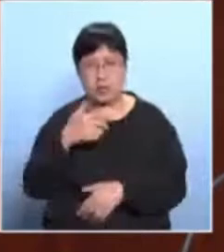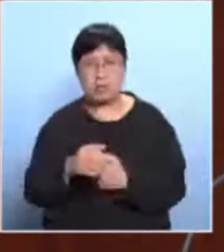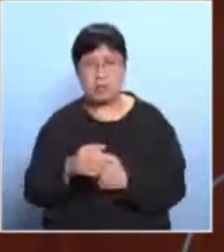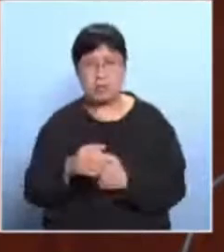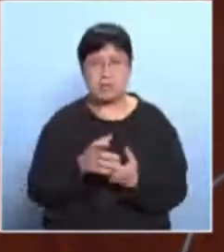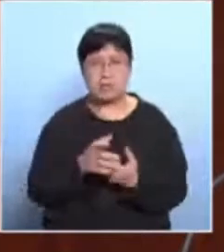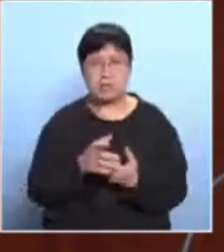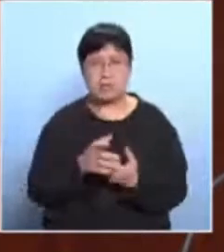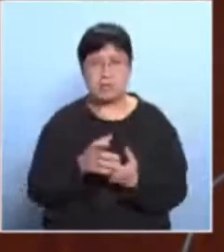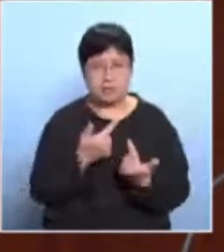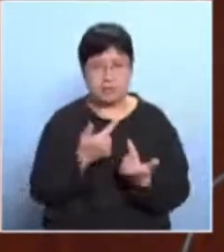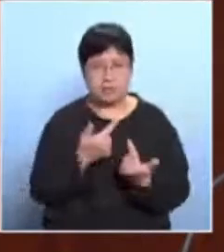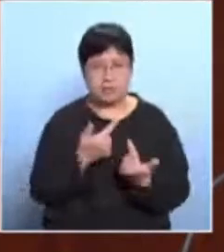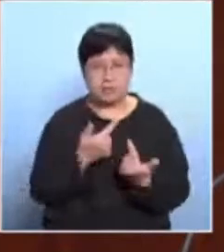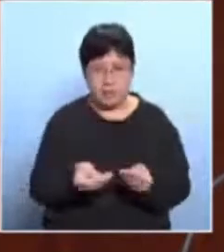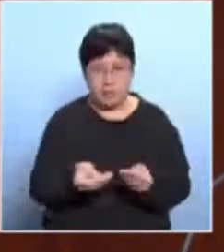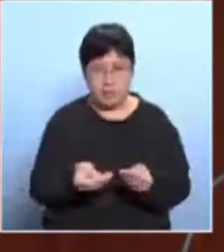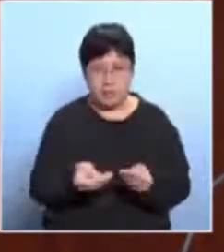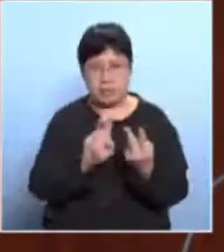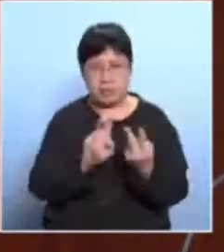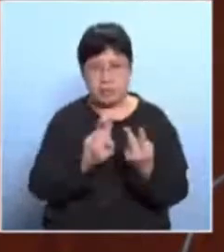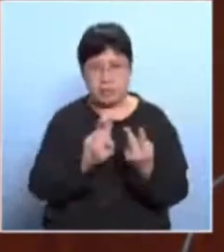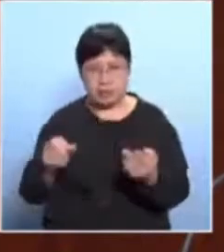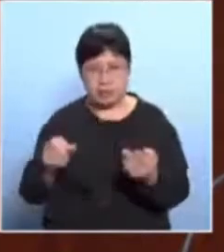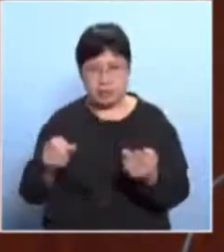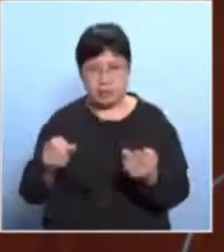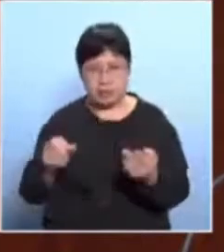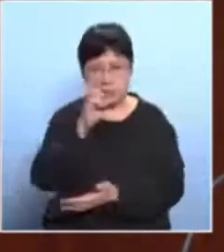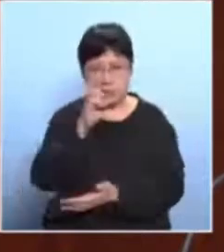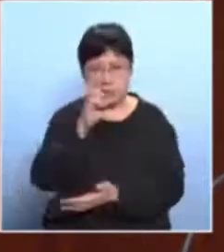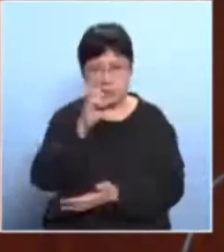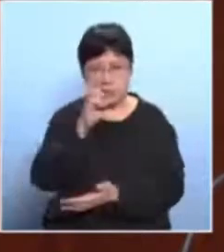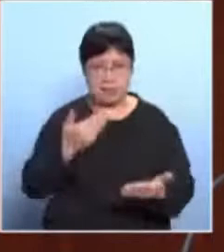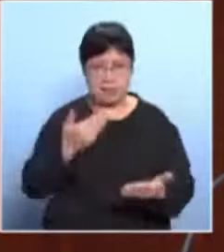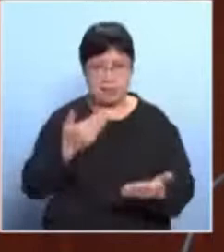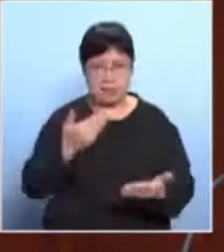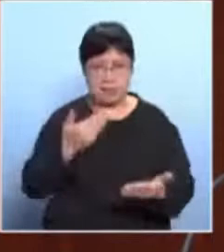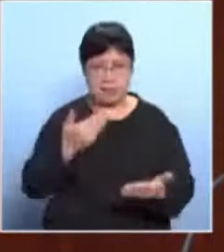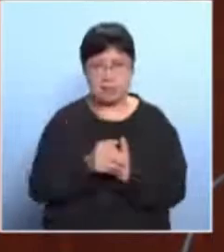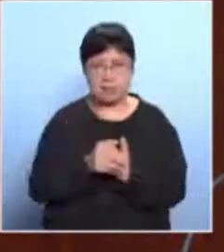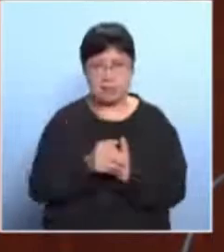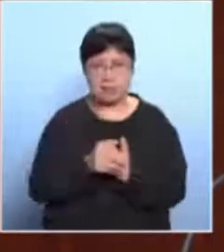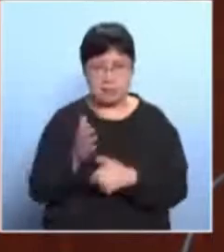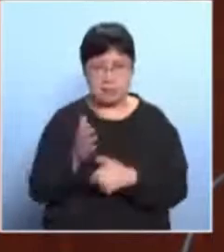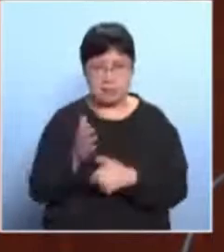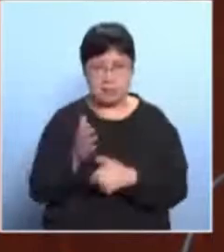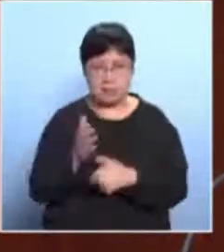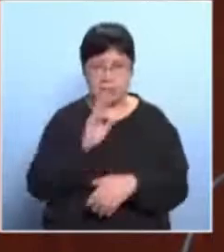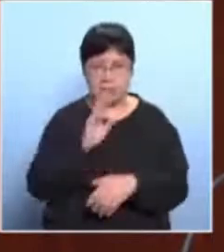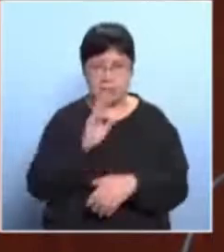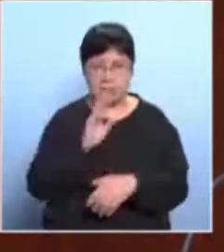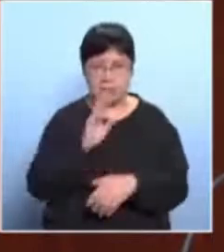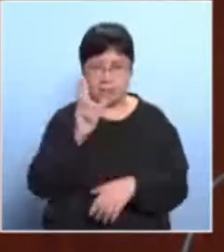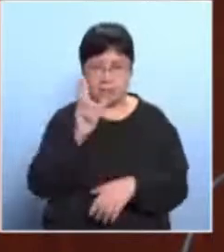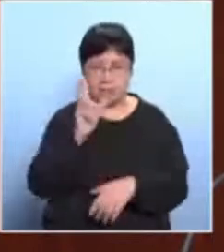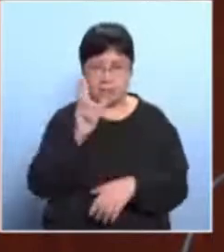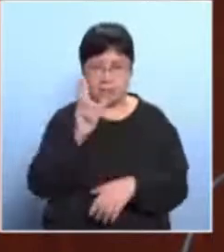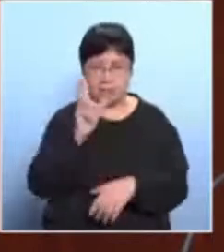introducing about 700 electric buses and about 3,000 electric taxis by the end